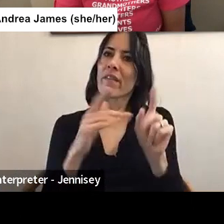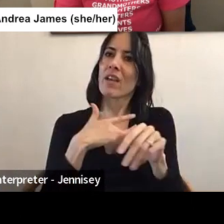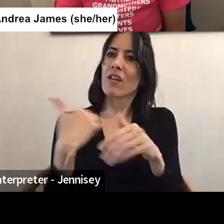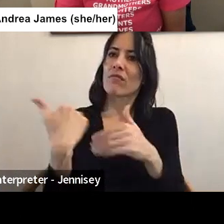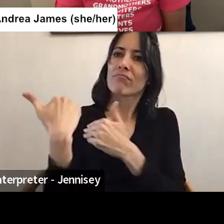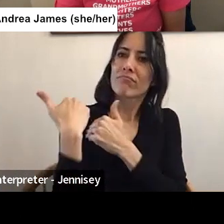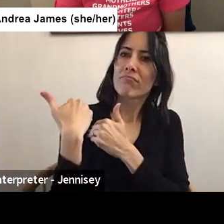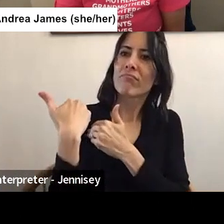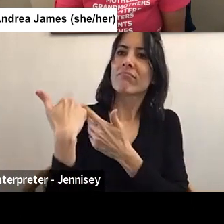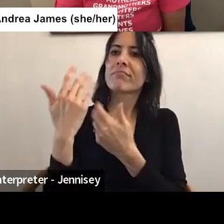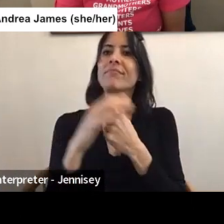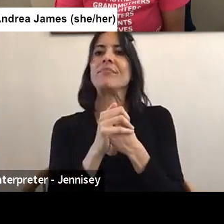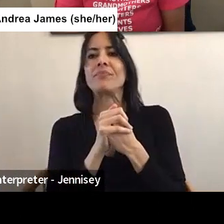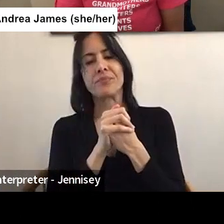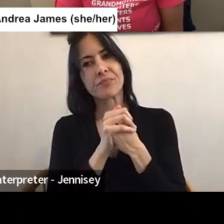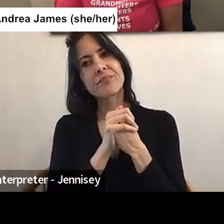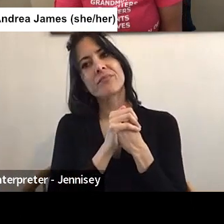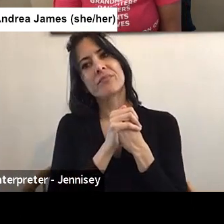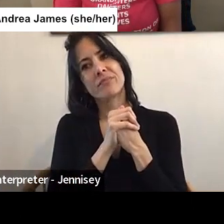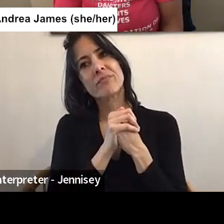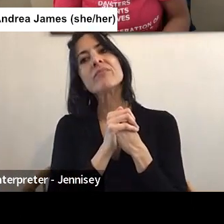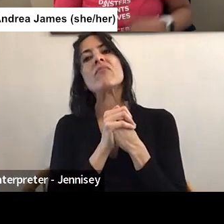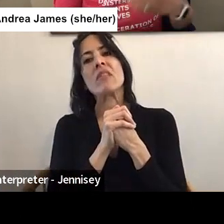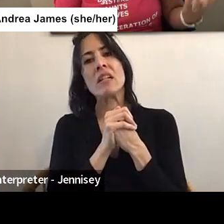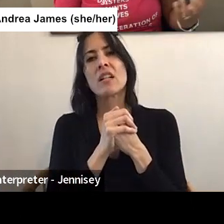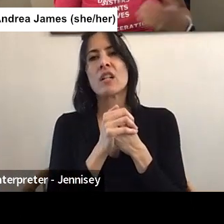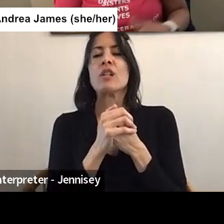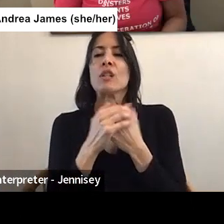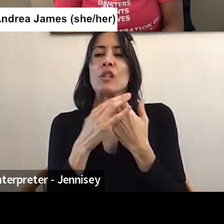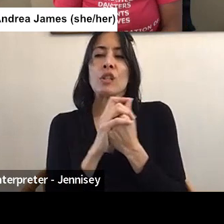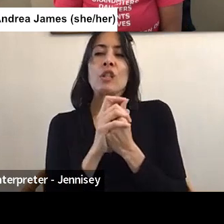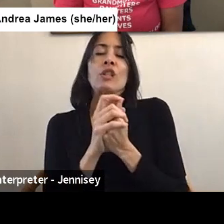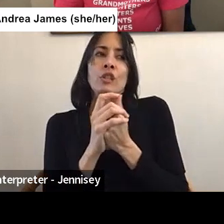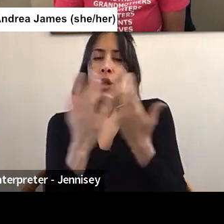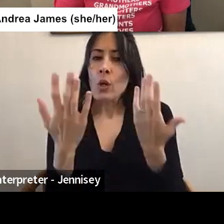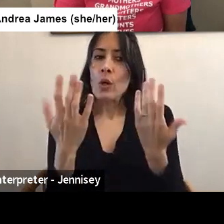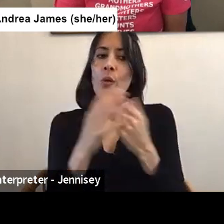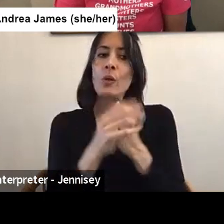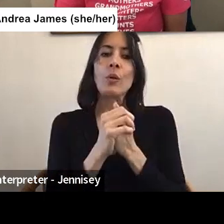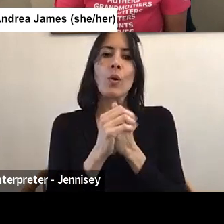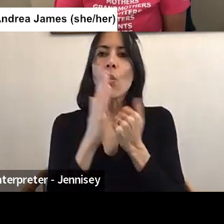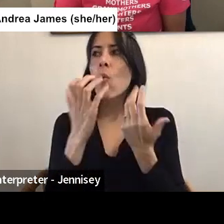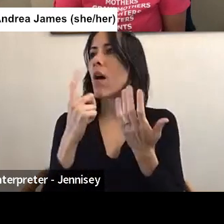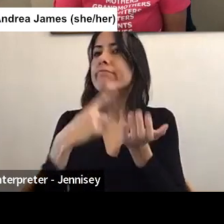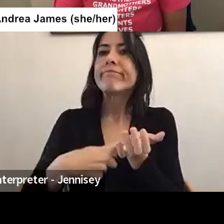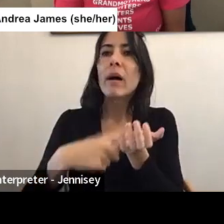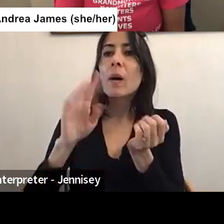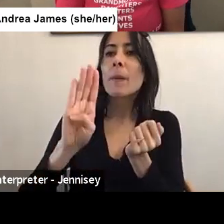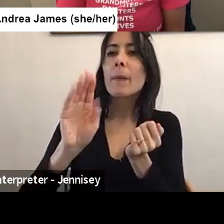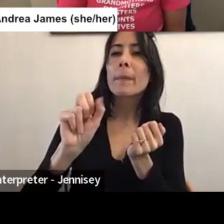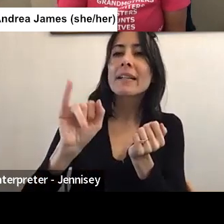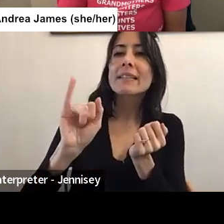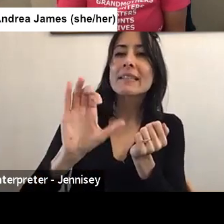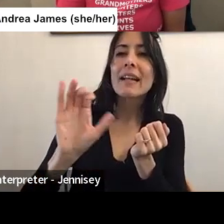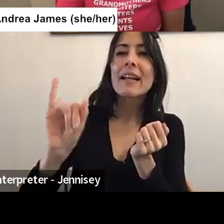do we incorporate participatory defense, transformative justice, again, people's assembly, basic income guarantee, mutual aid,